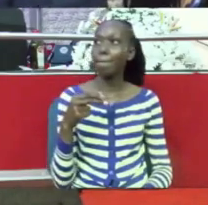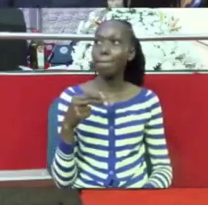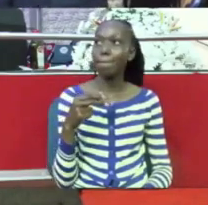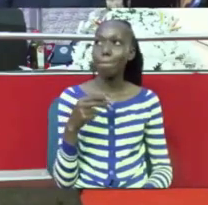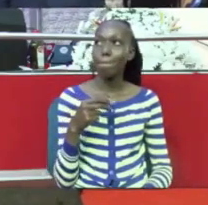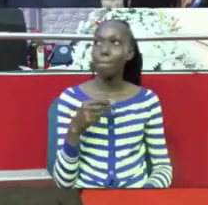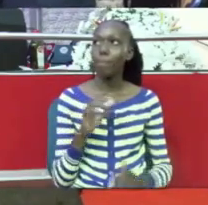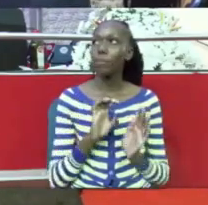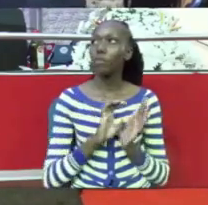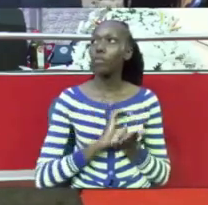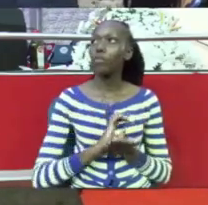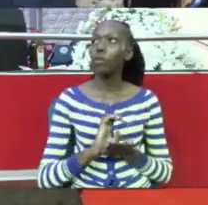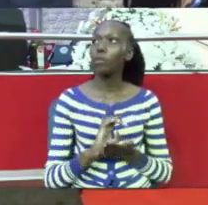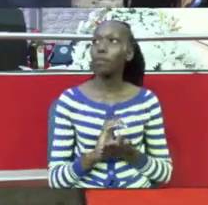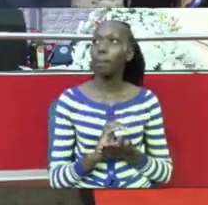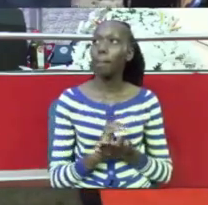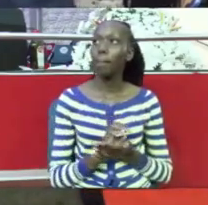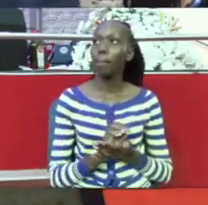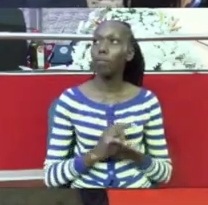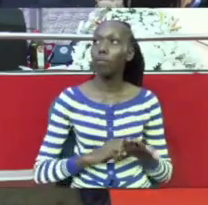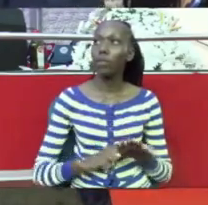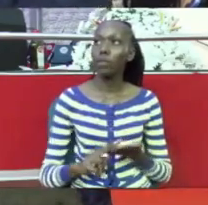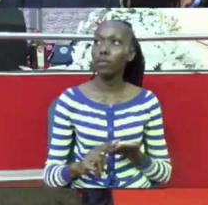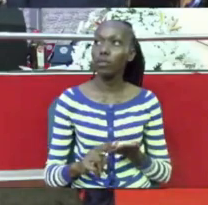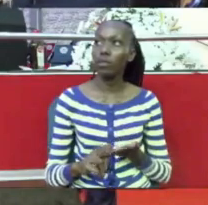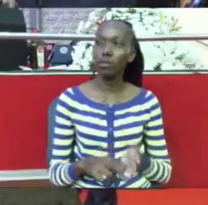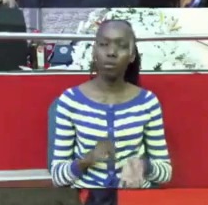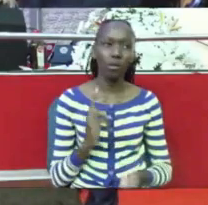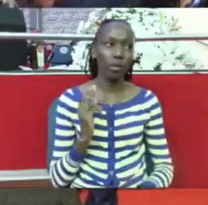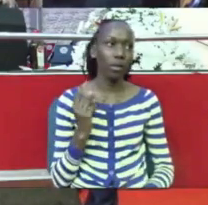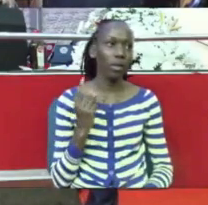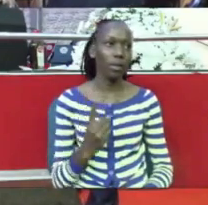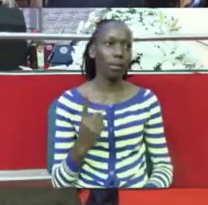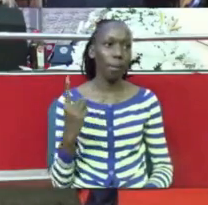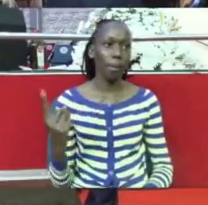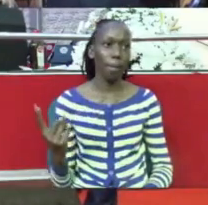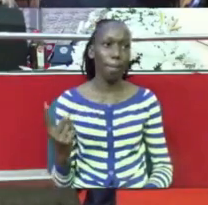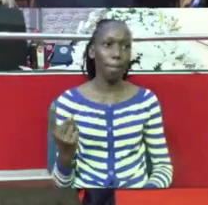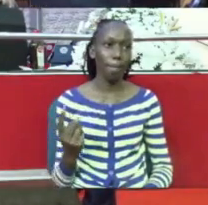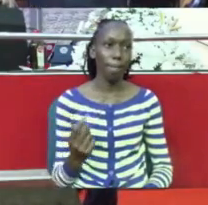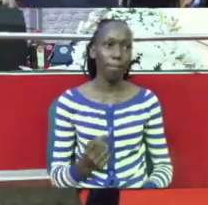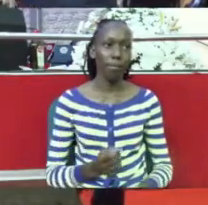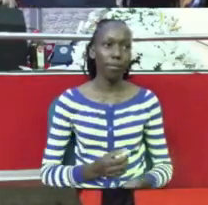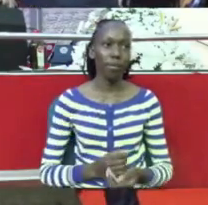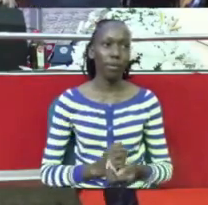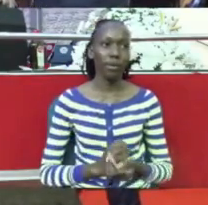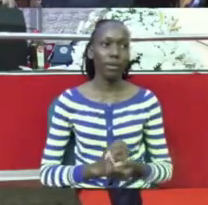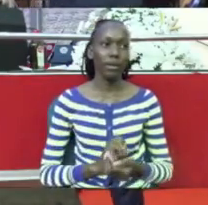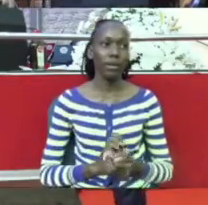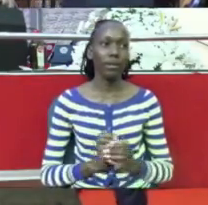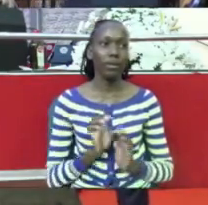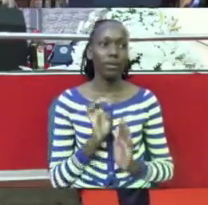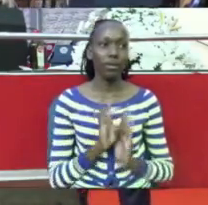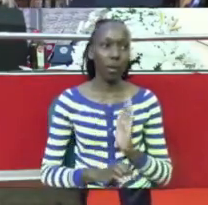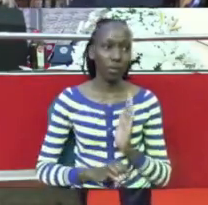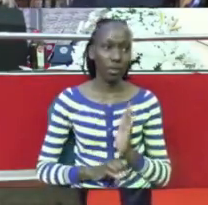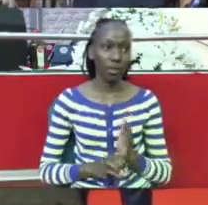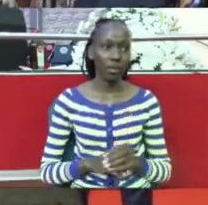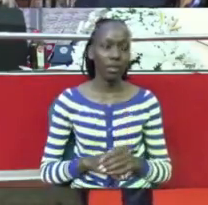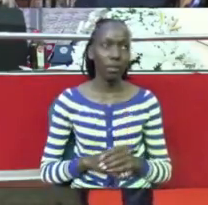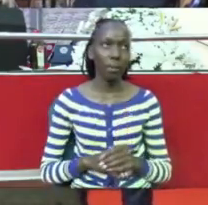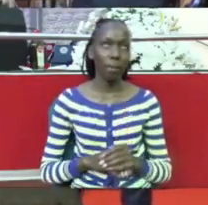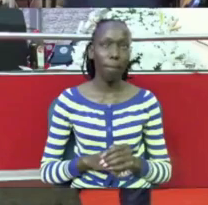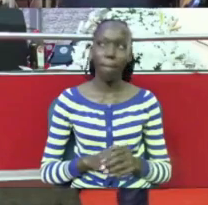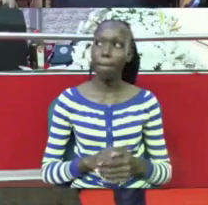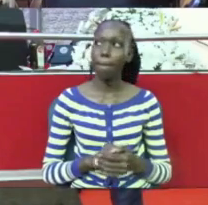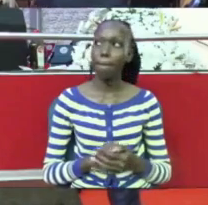the theme of this year is threshing the mountain. Mada ya mwaka huu ni kuvunja milima. And I would like us to read, first of